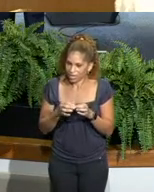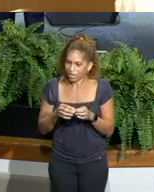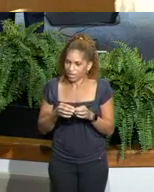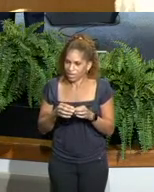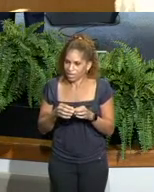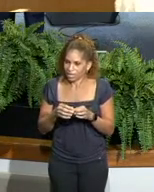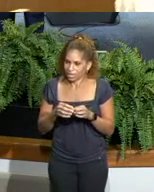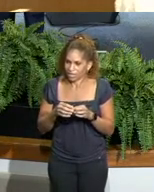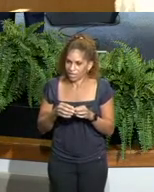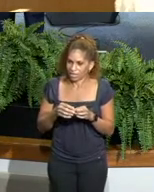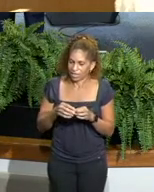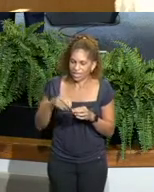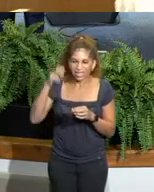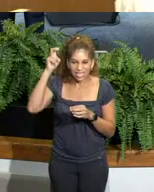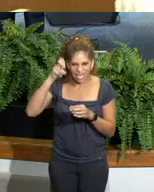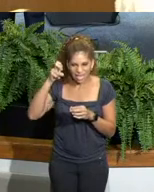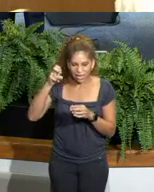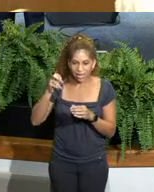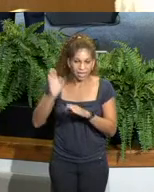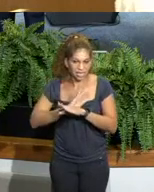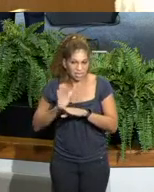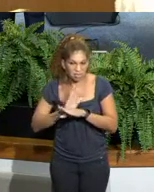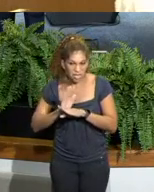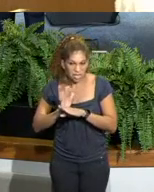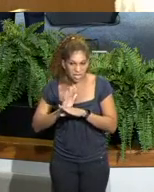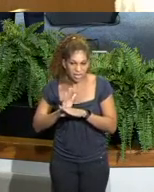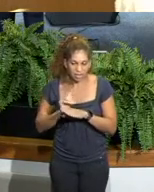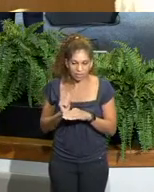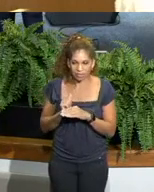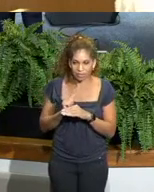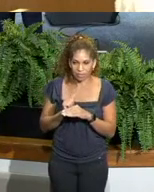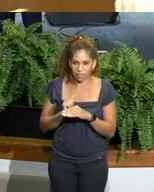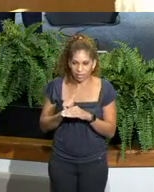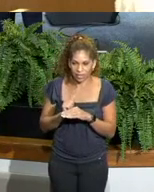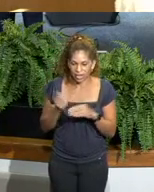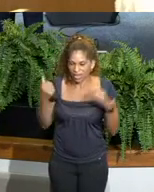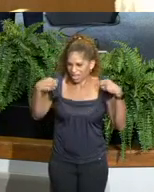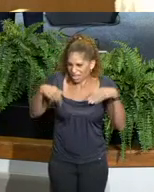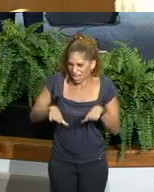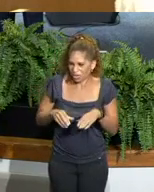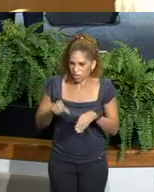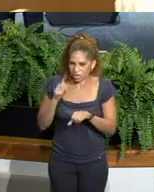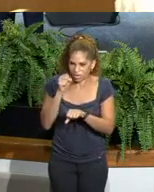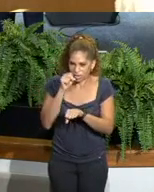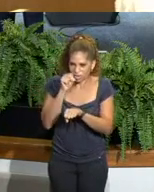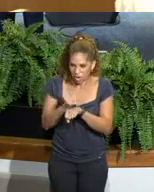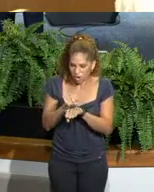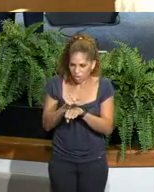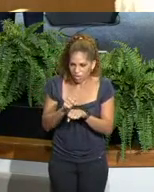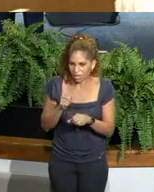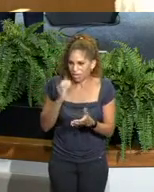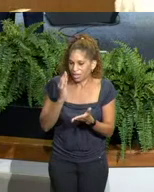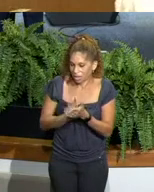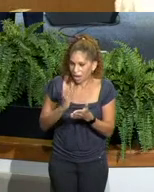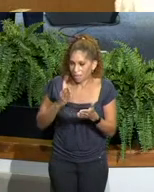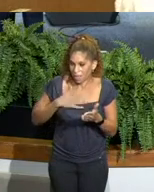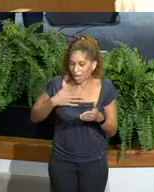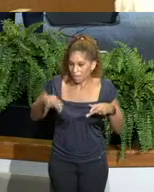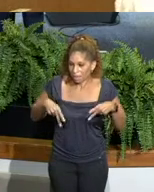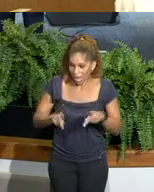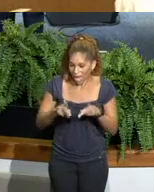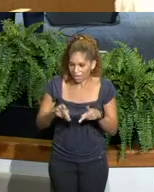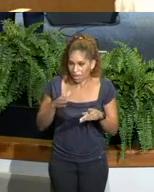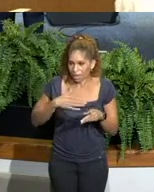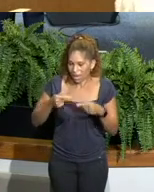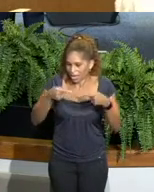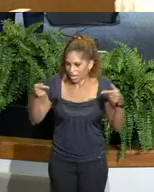"Satan is busy stirring up wrath, gathering stones to block my path. My